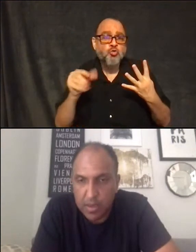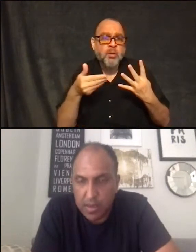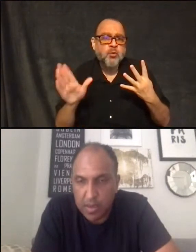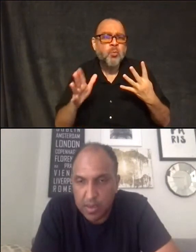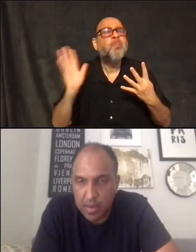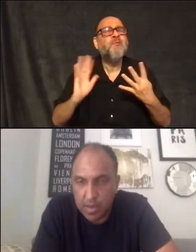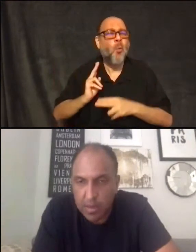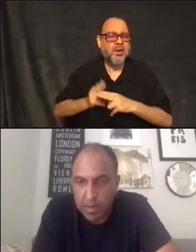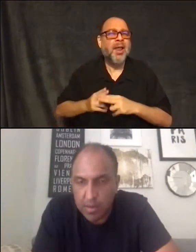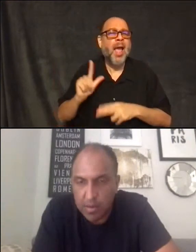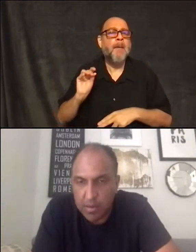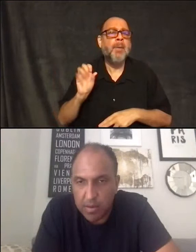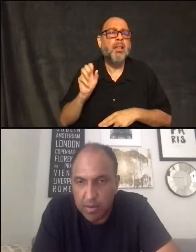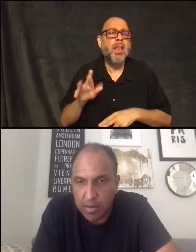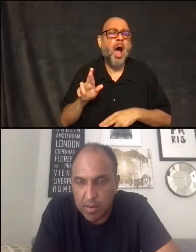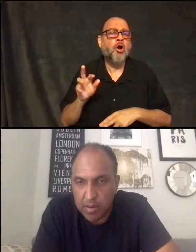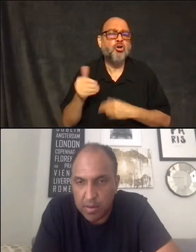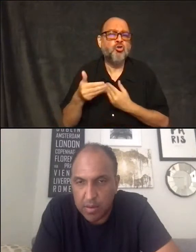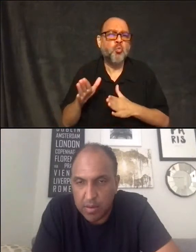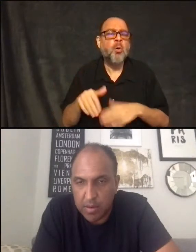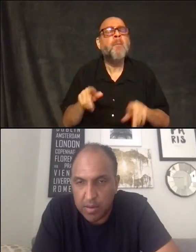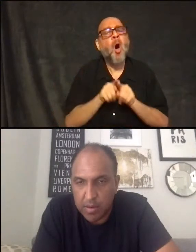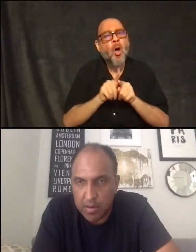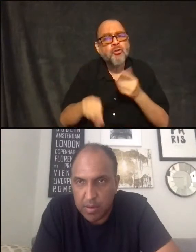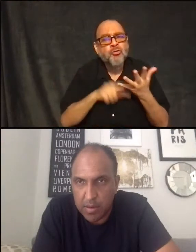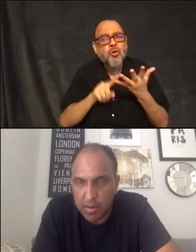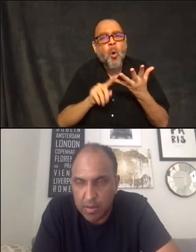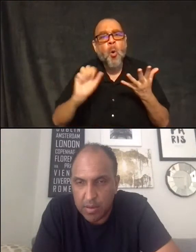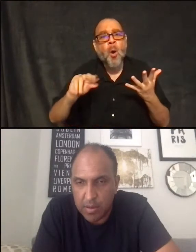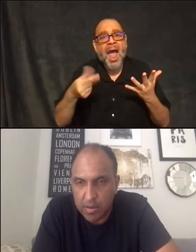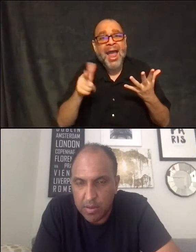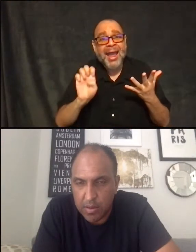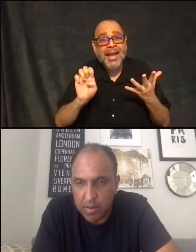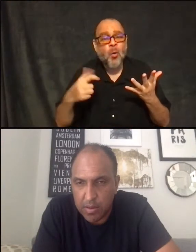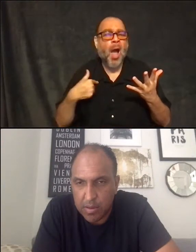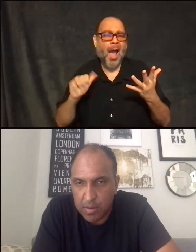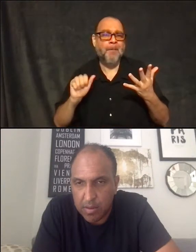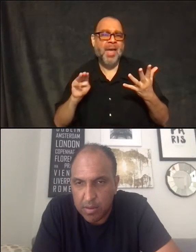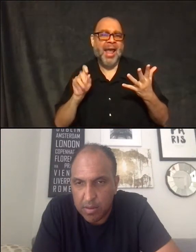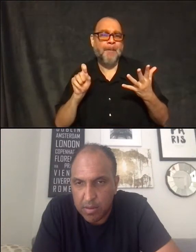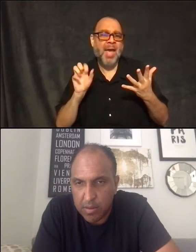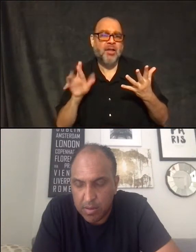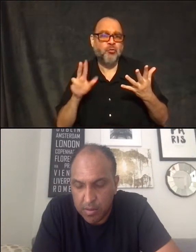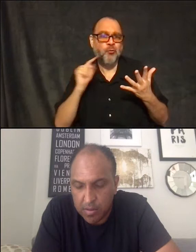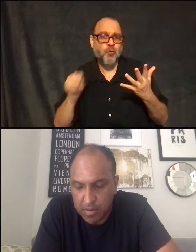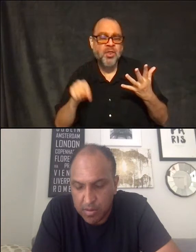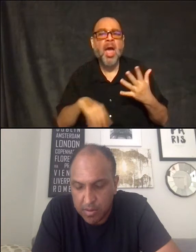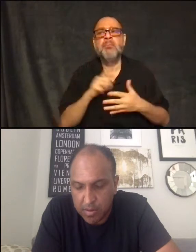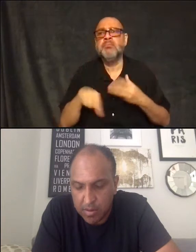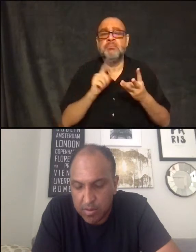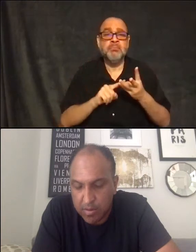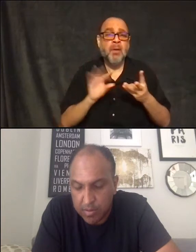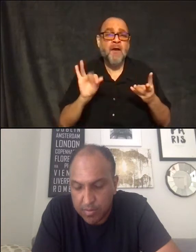Also part of the ambassador program for this app called Angle. I've been also in Fireside Chat. So I'm looking